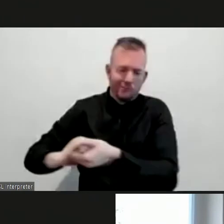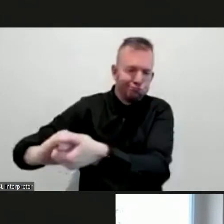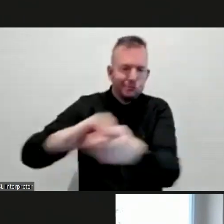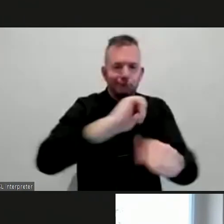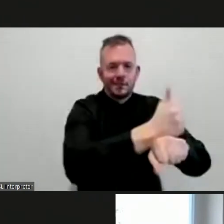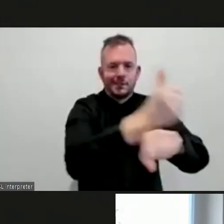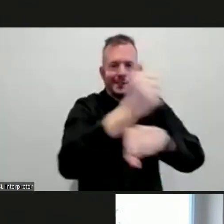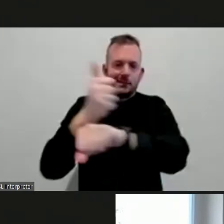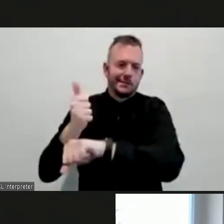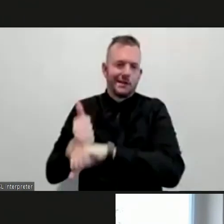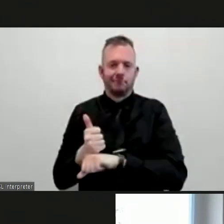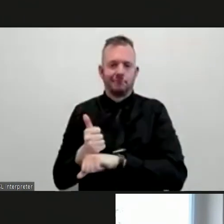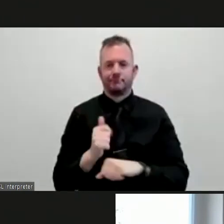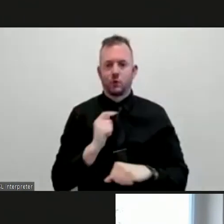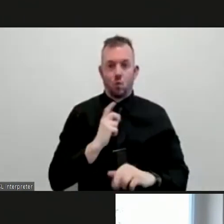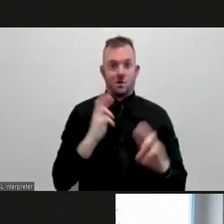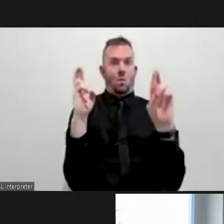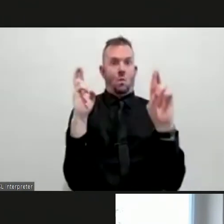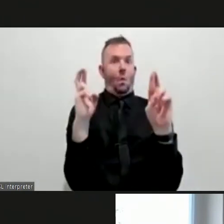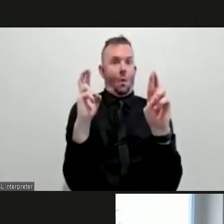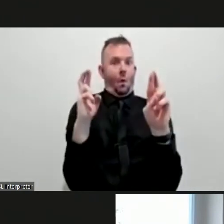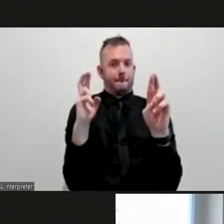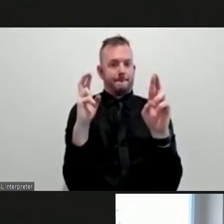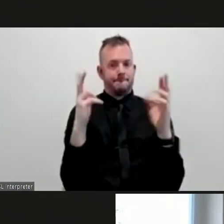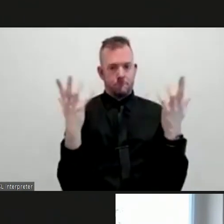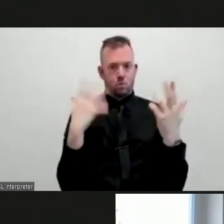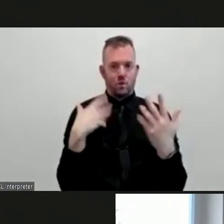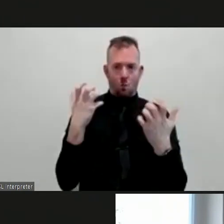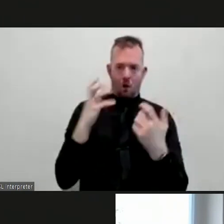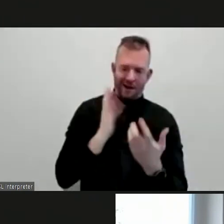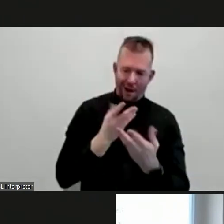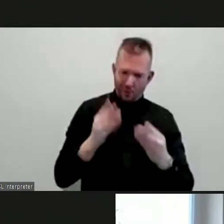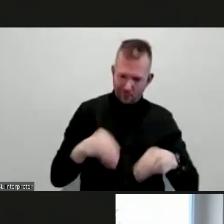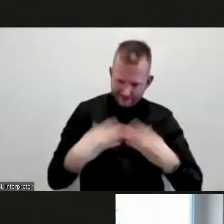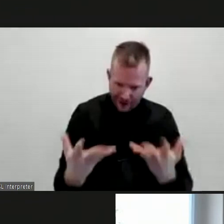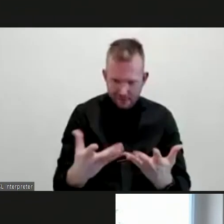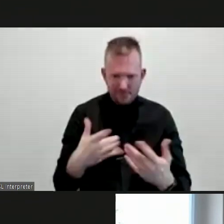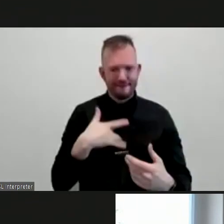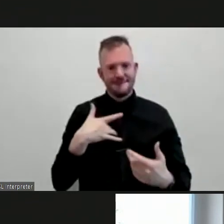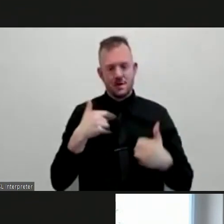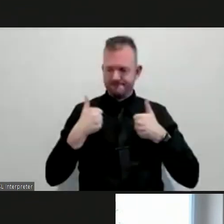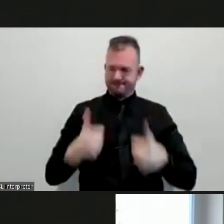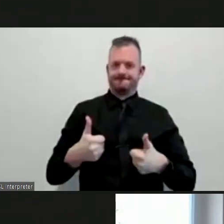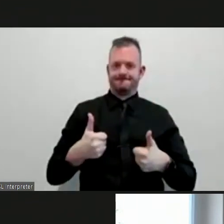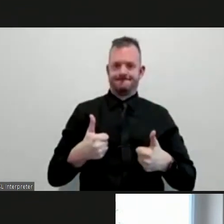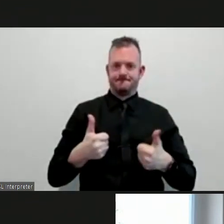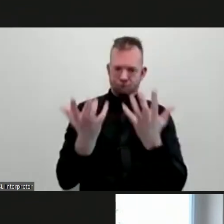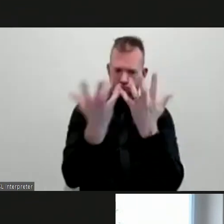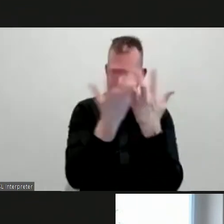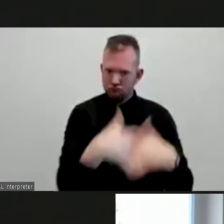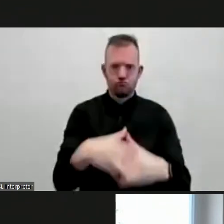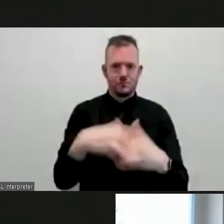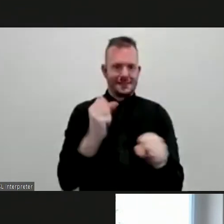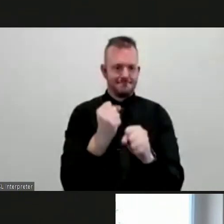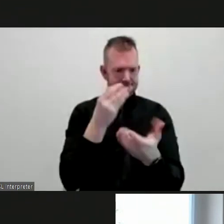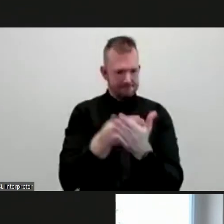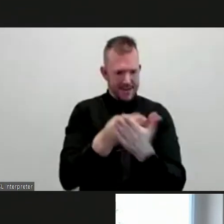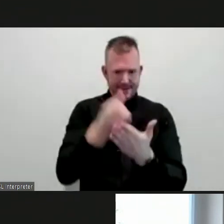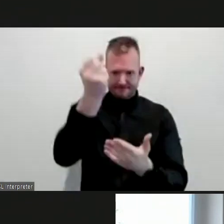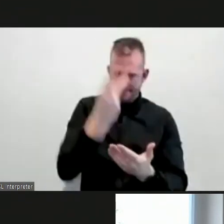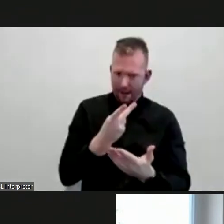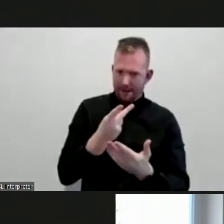to make sure that we're making our providers whole. The other thing I just wanted to reemphasize is that nobody should be paying for